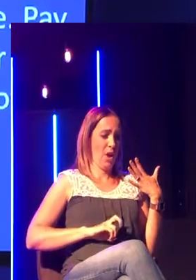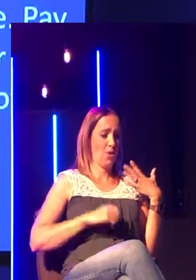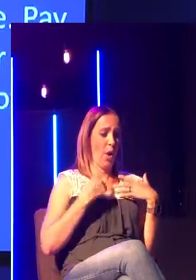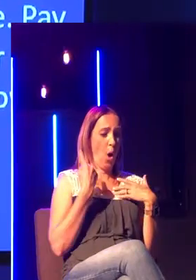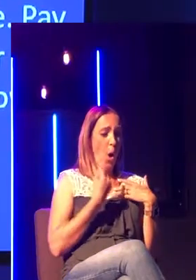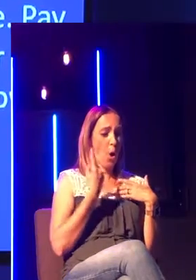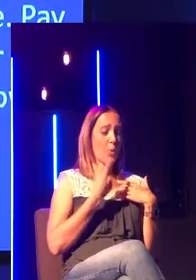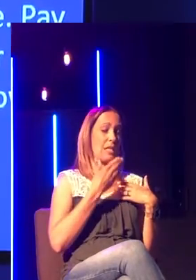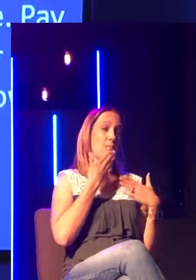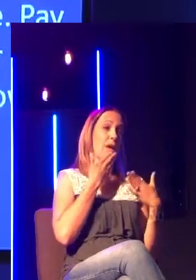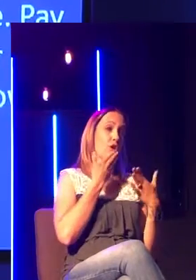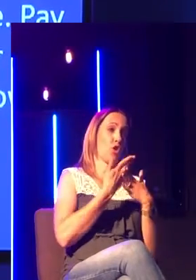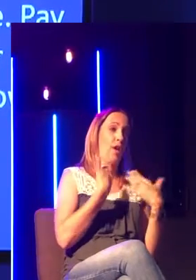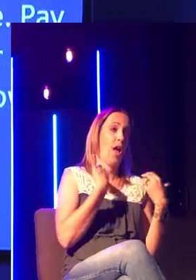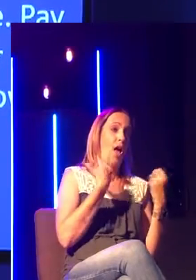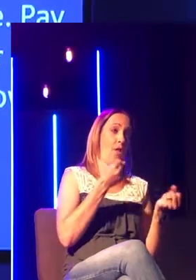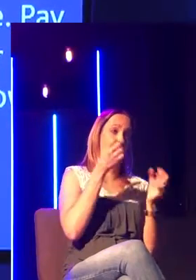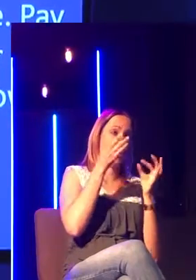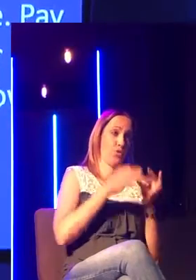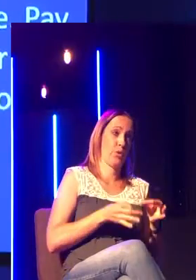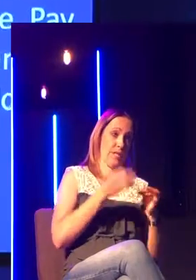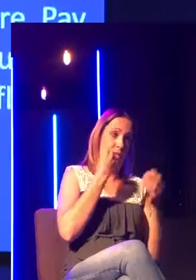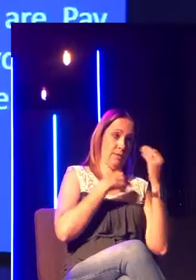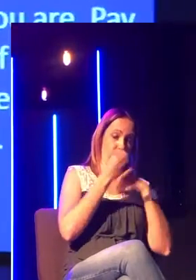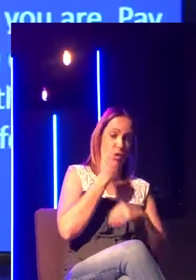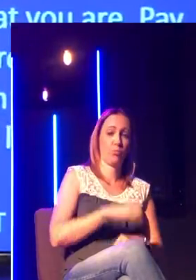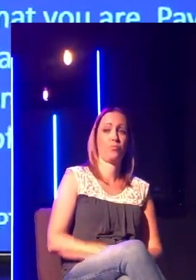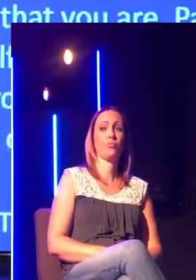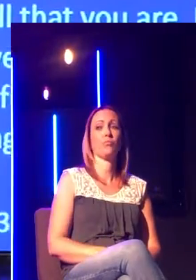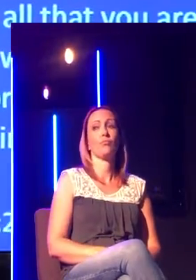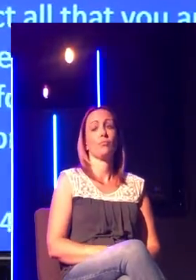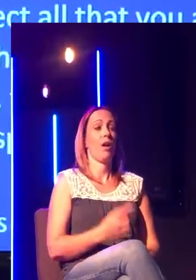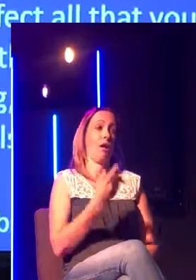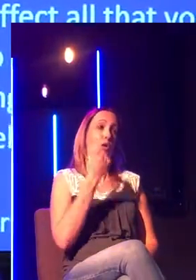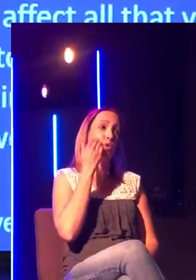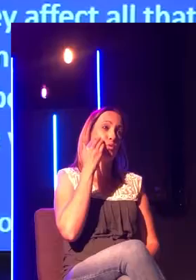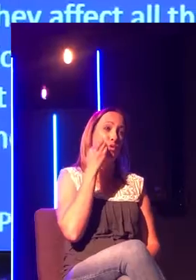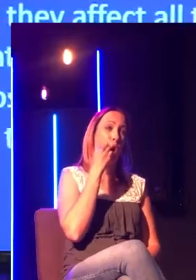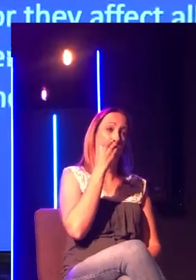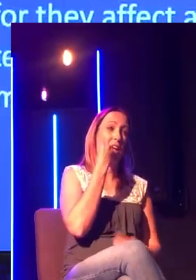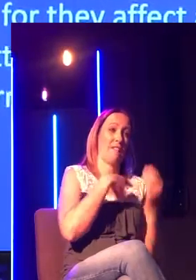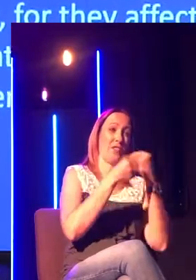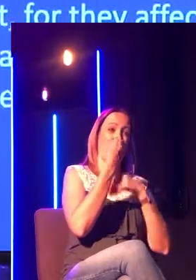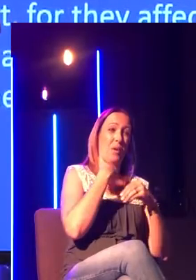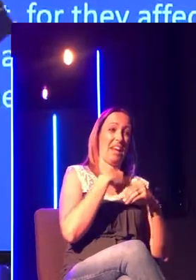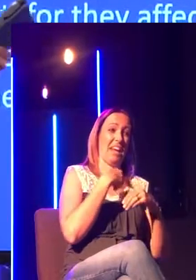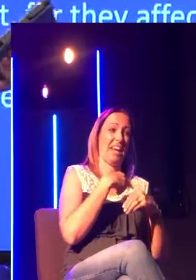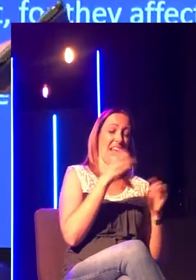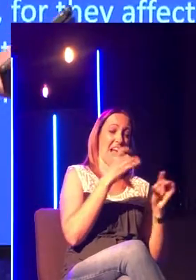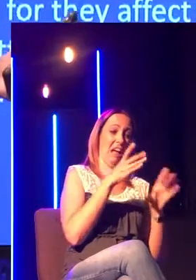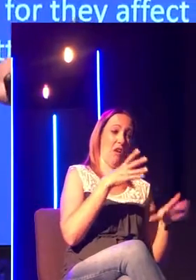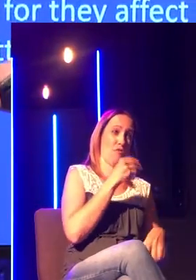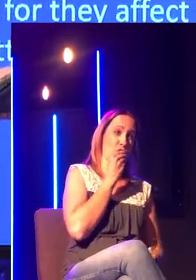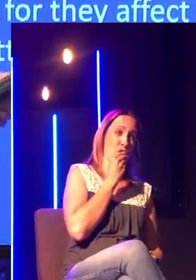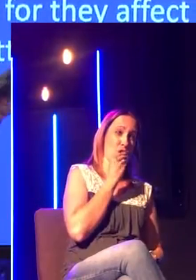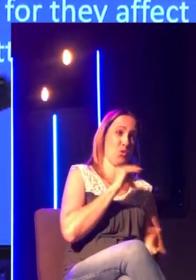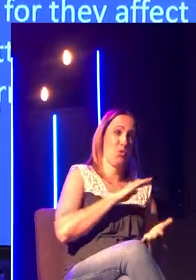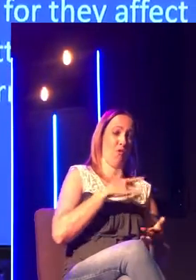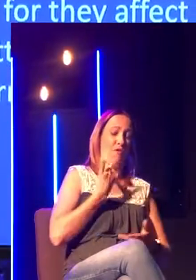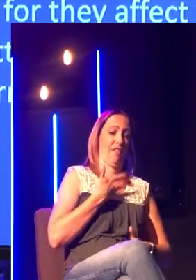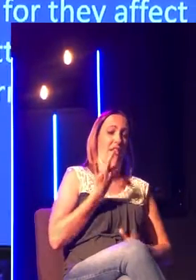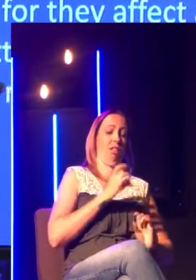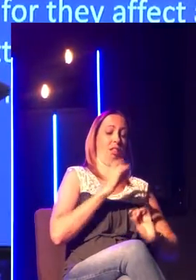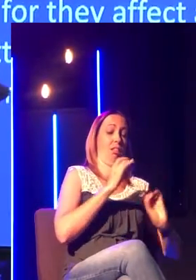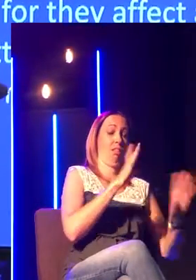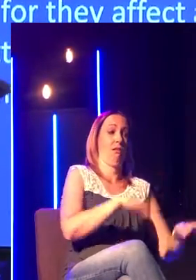nutritional choices? How many of you know you eat like garbage, you're going to feel like garbage? Like that's just the simple truth. Like for real.